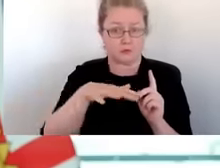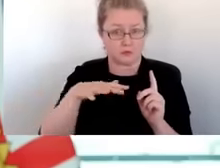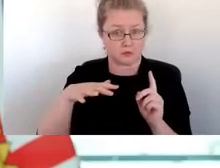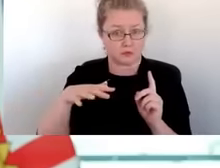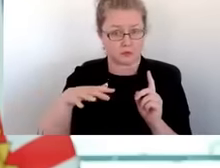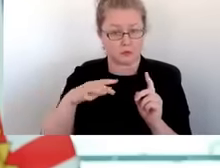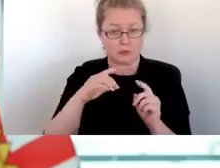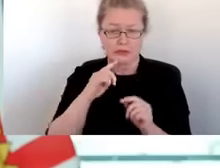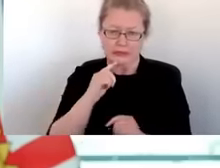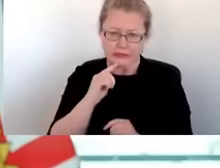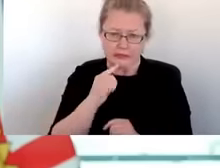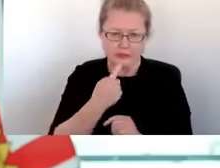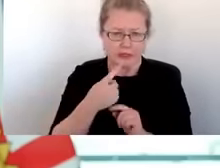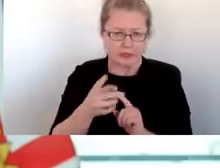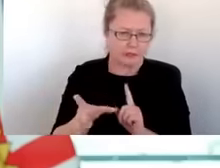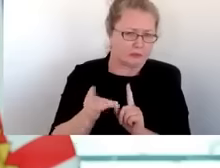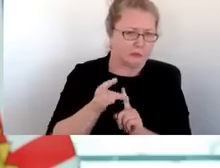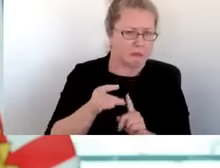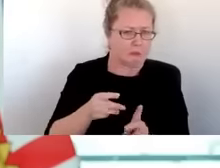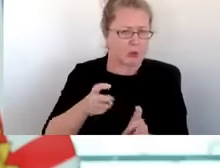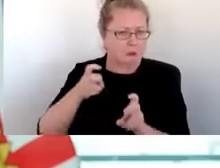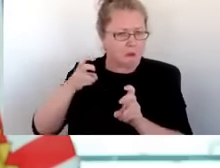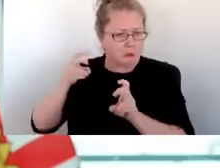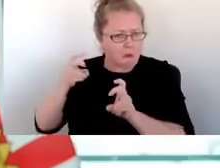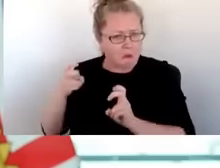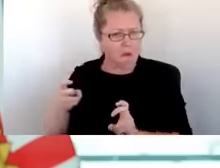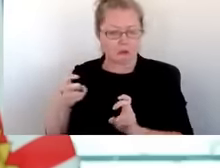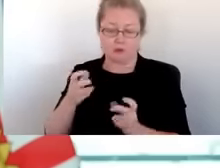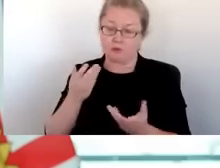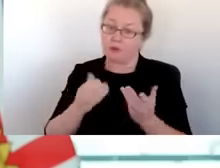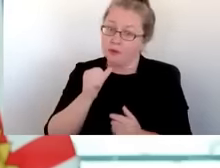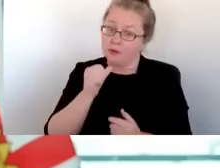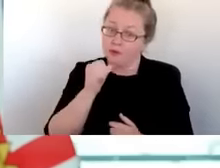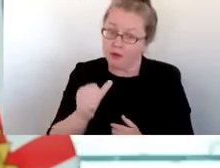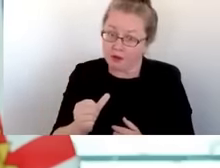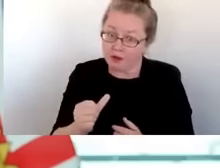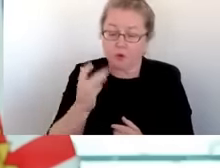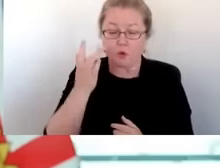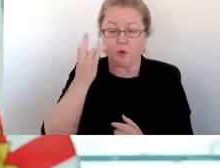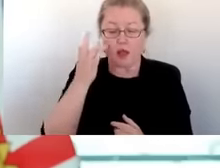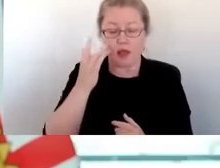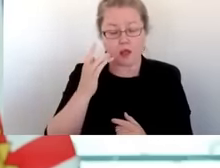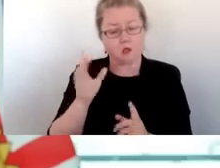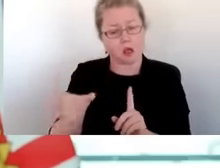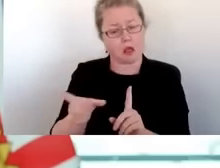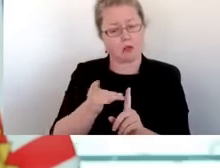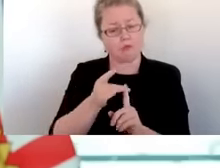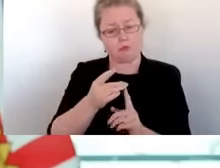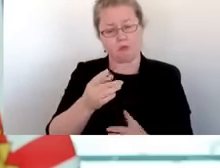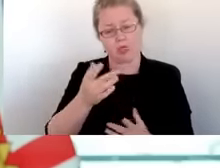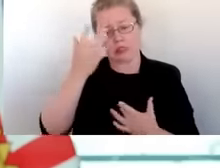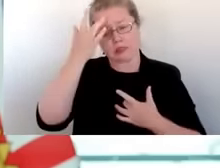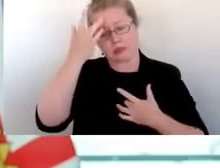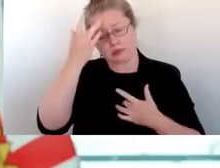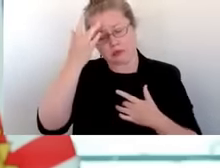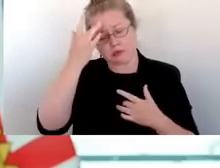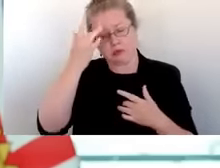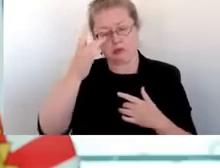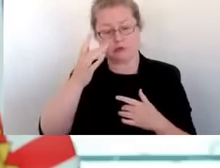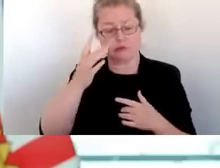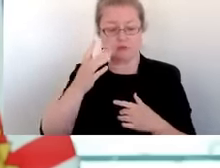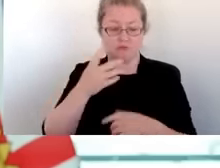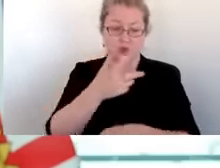are at risk of severe illness from COVID. And we have tools now to top up immunity for those people who are still at